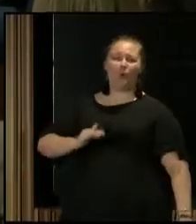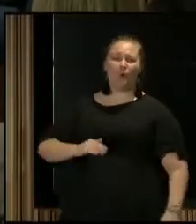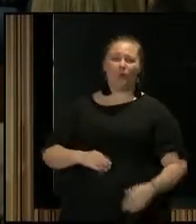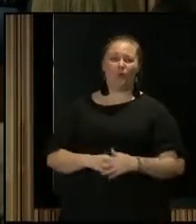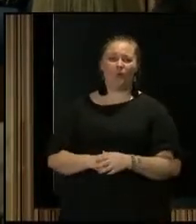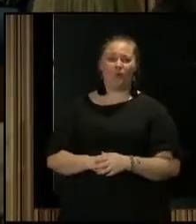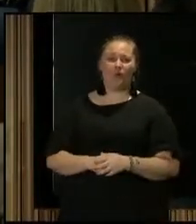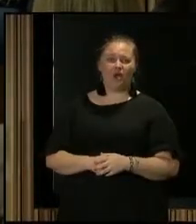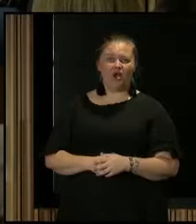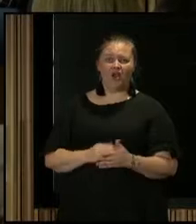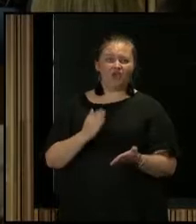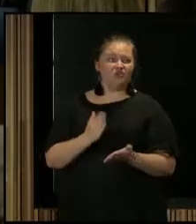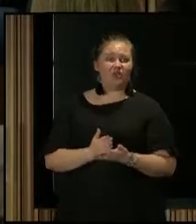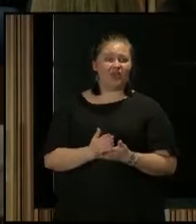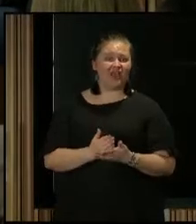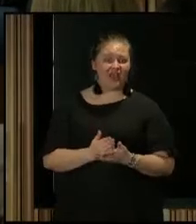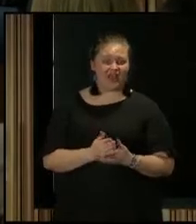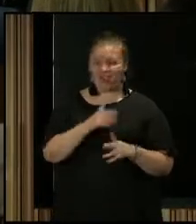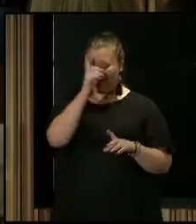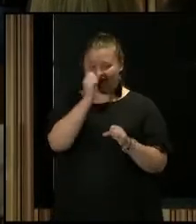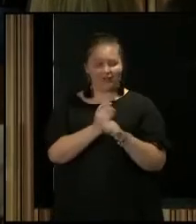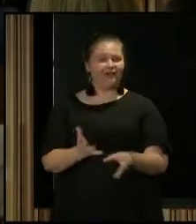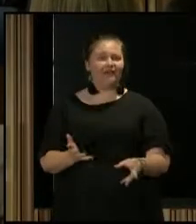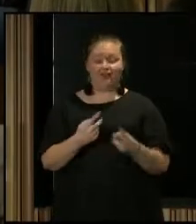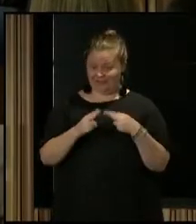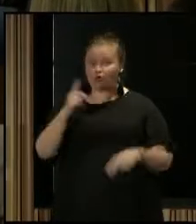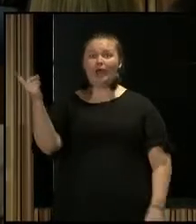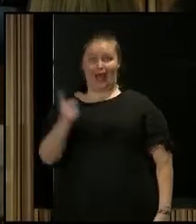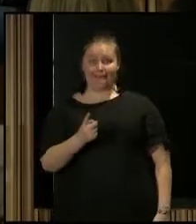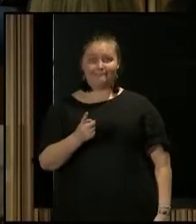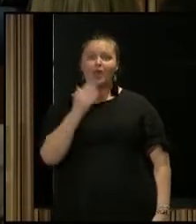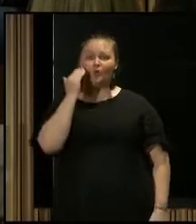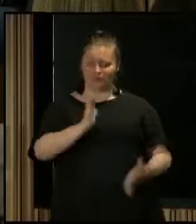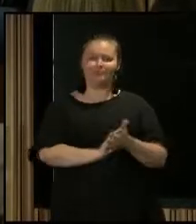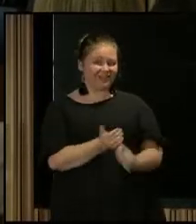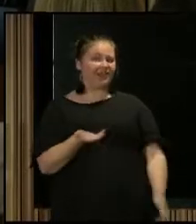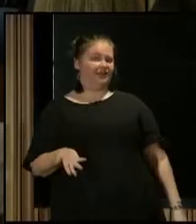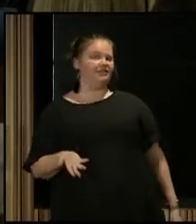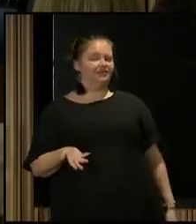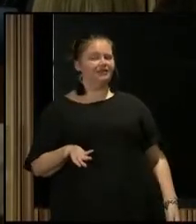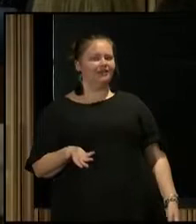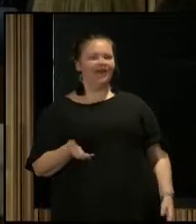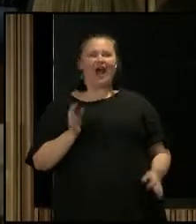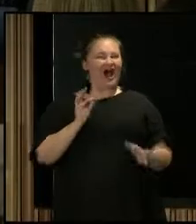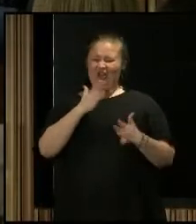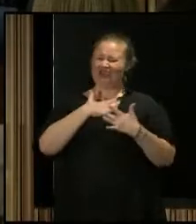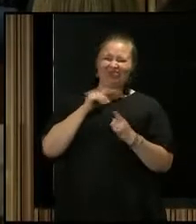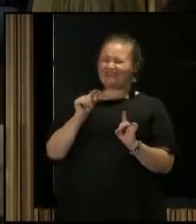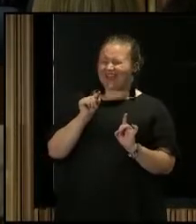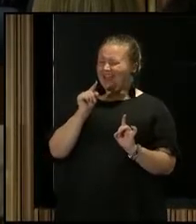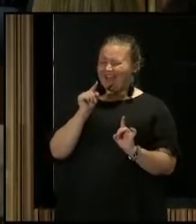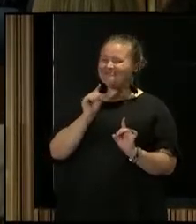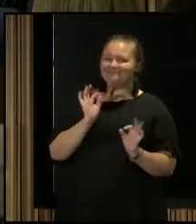It's unbelievable. It's unbelievable. Like, you just turn up and they're grateful. So, I mean, I don't love that as a